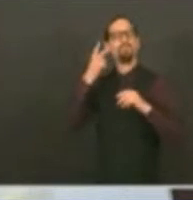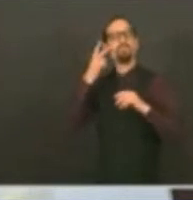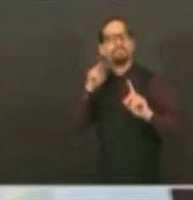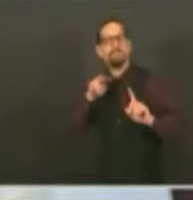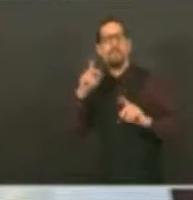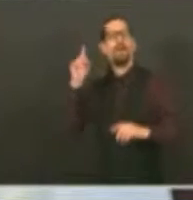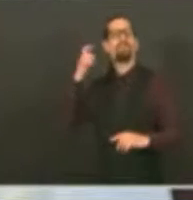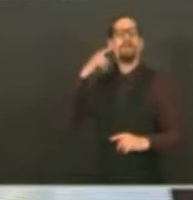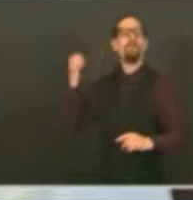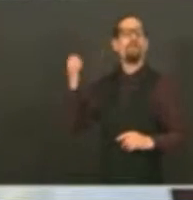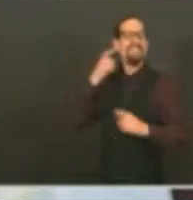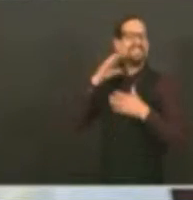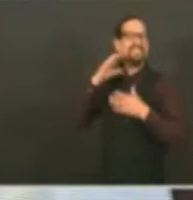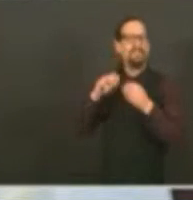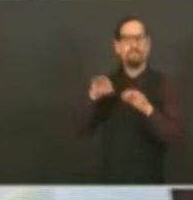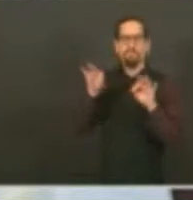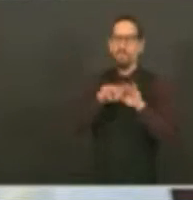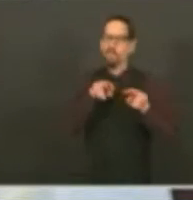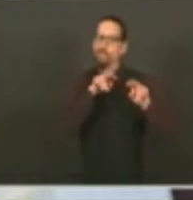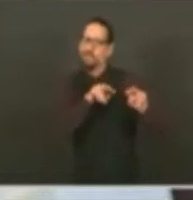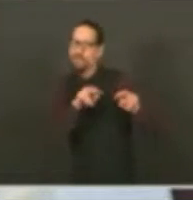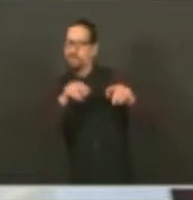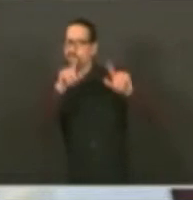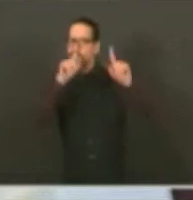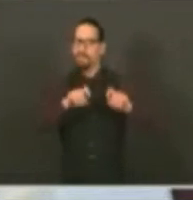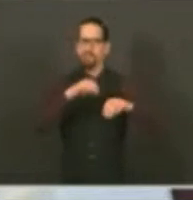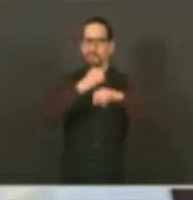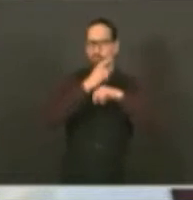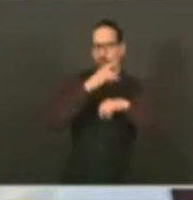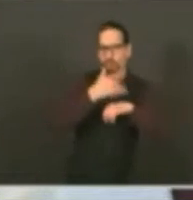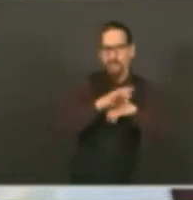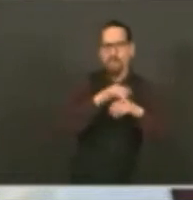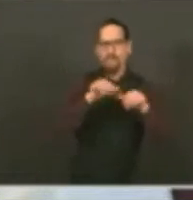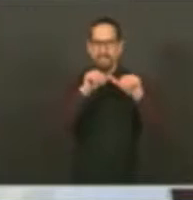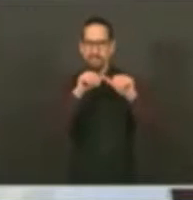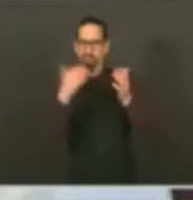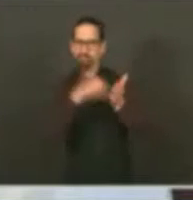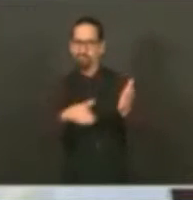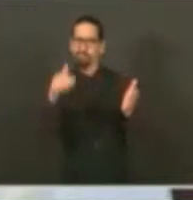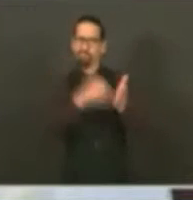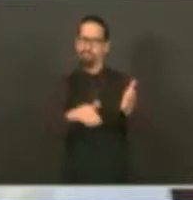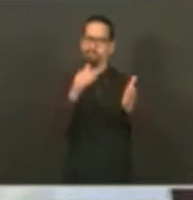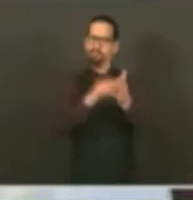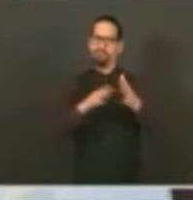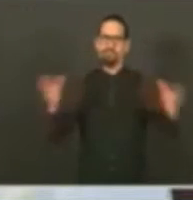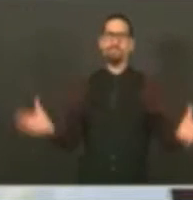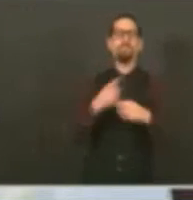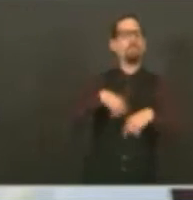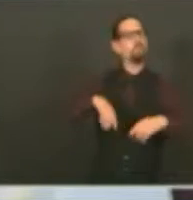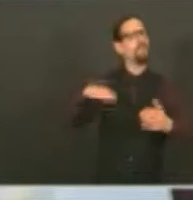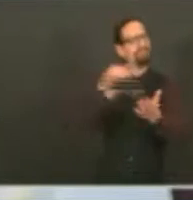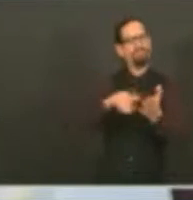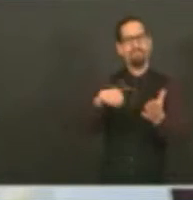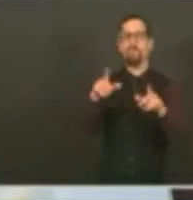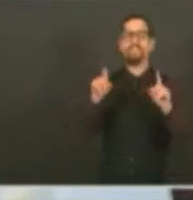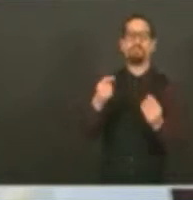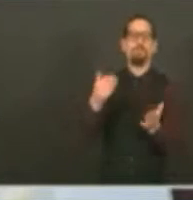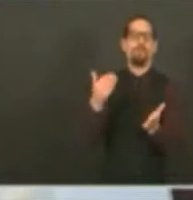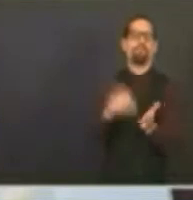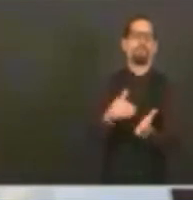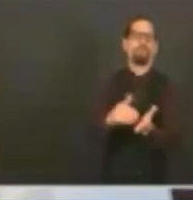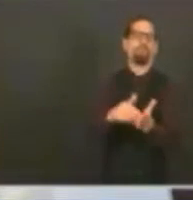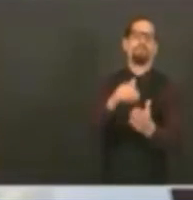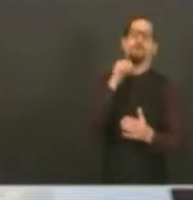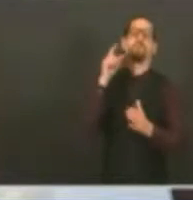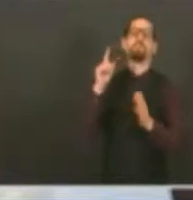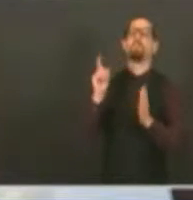testing options that are being ramped up. We really want to promote them so that you are testing frequently, particularly if you